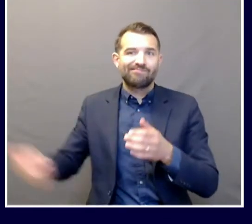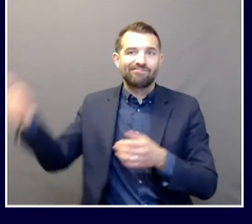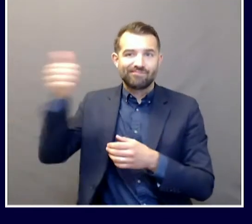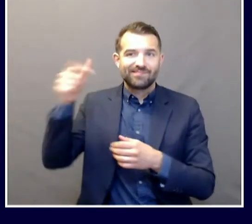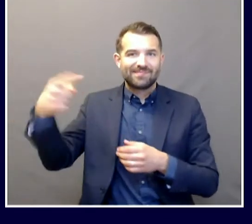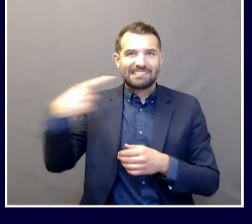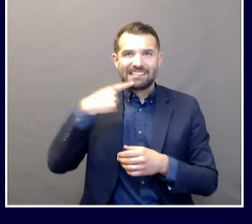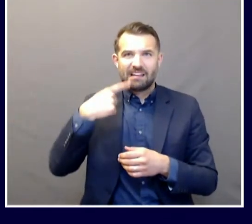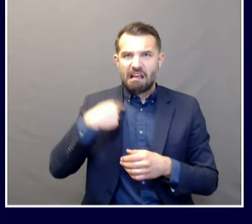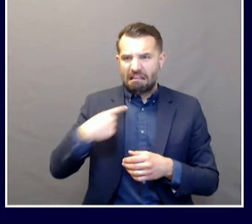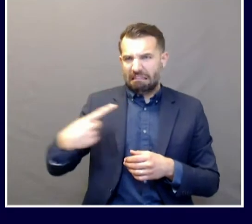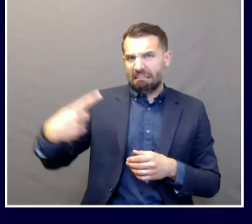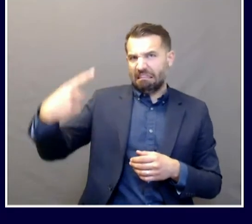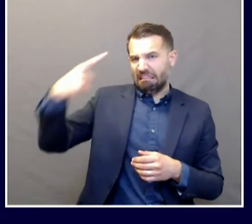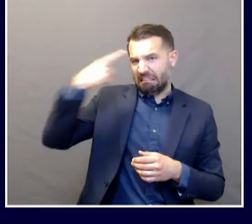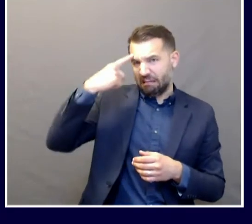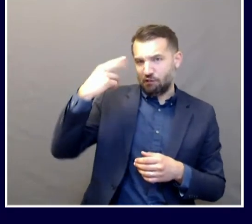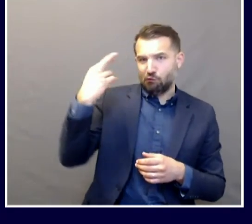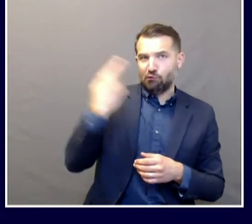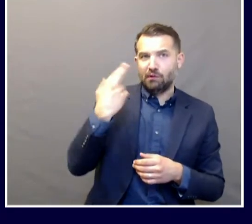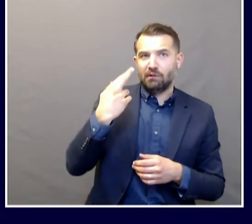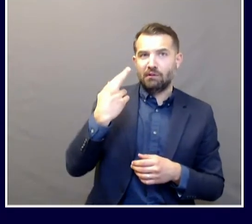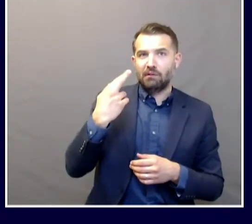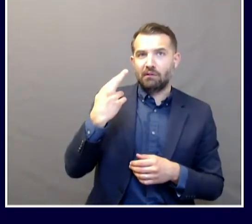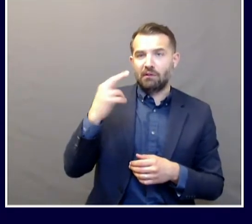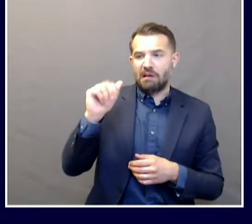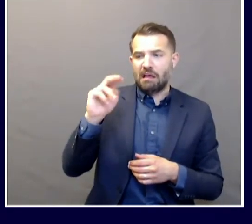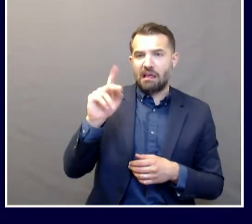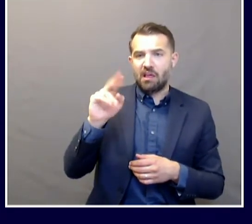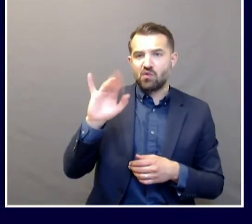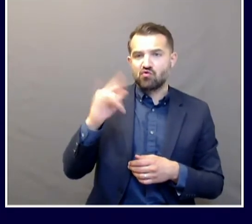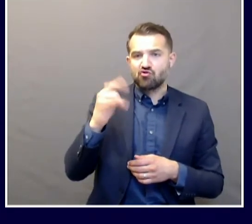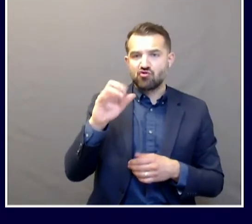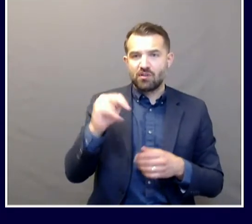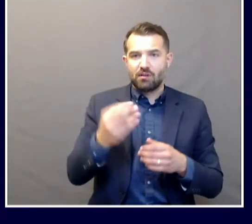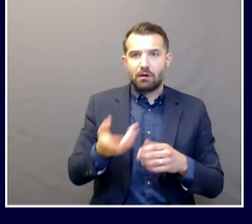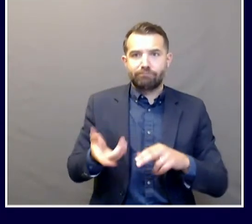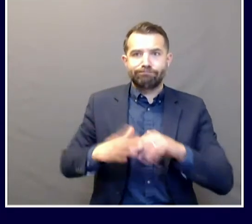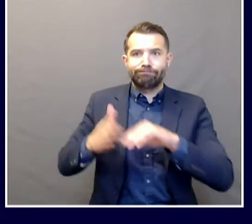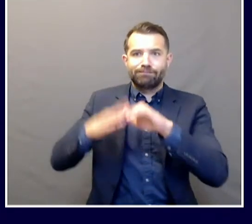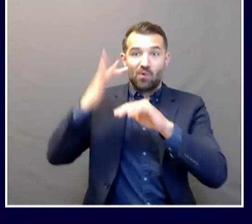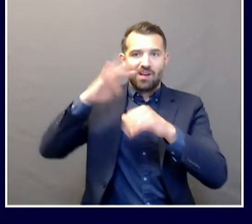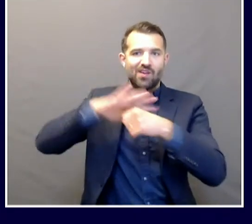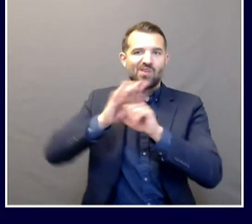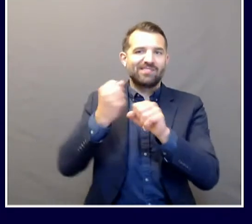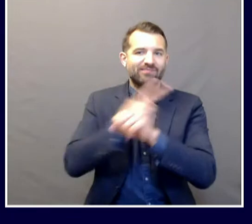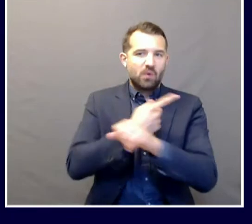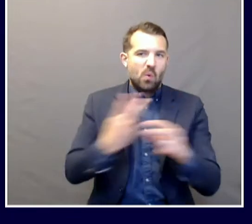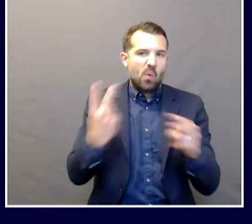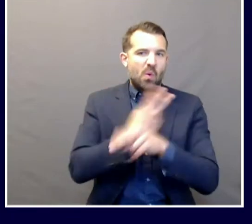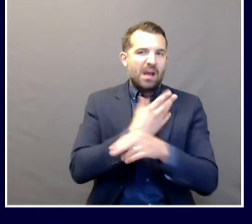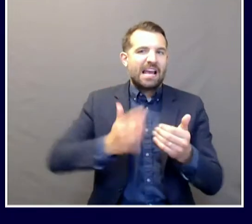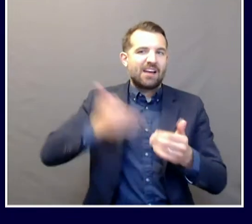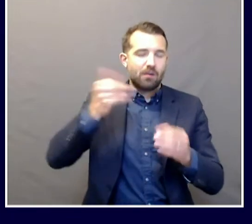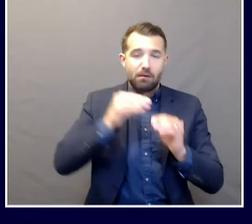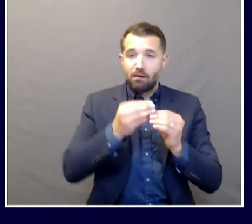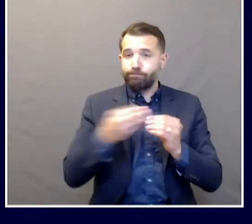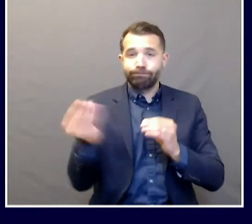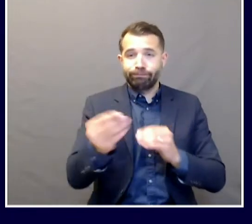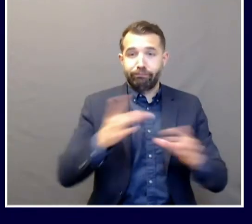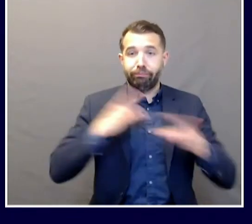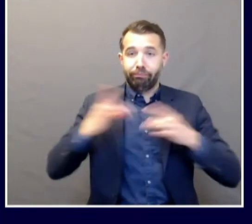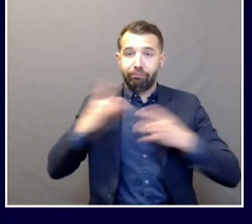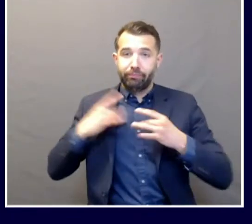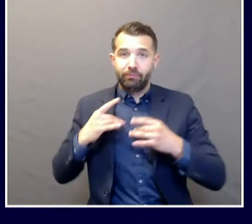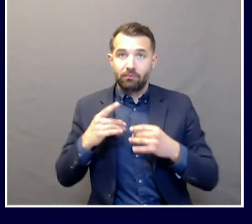is because these variants are more contagious. And I'm wondering what your insight is on that. Well, it's possible,